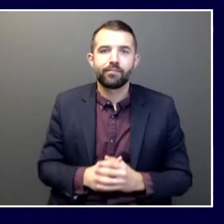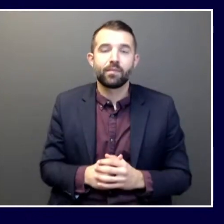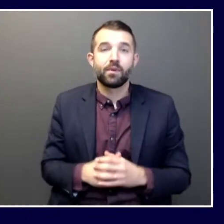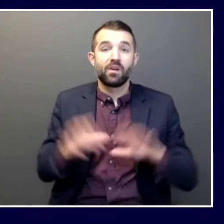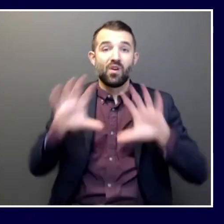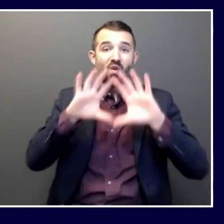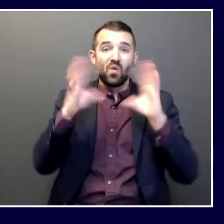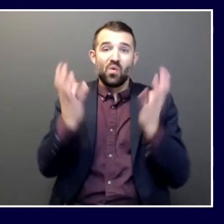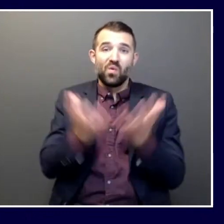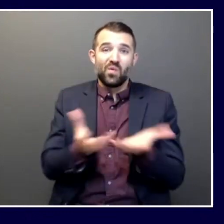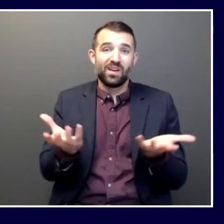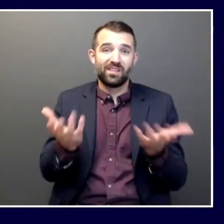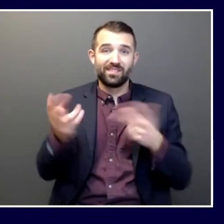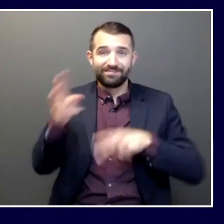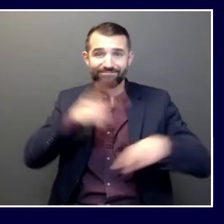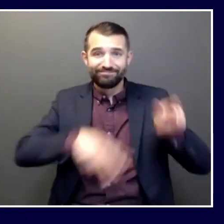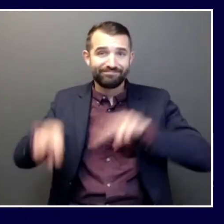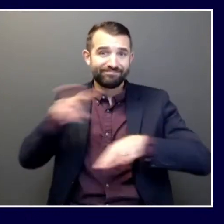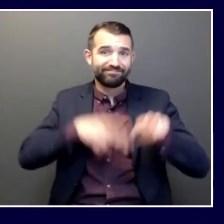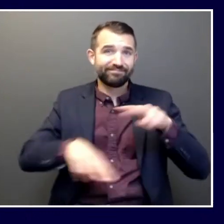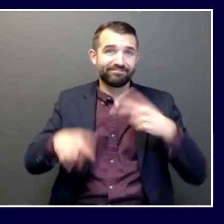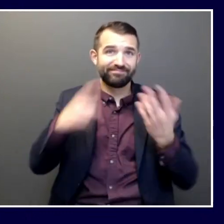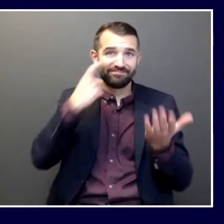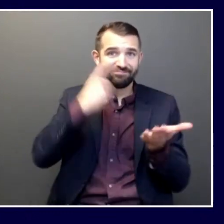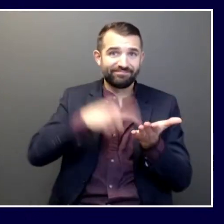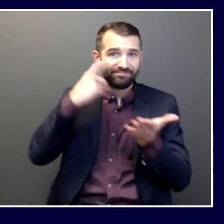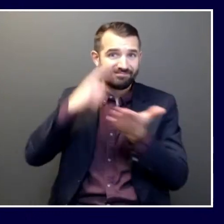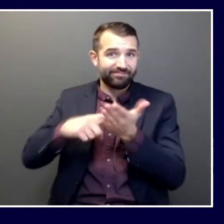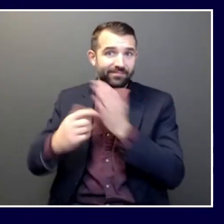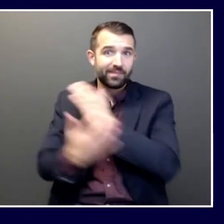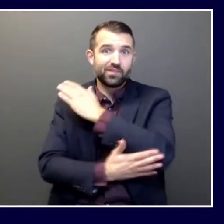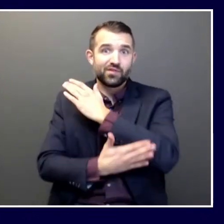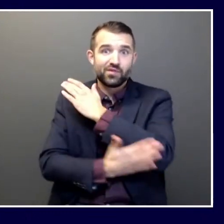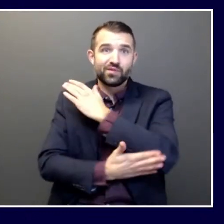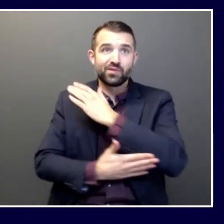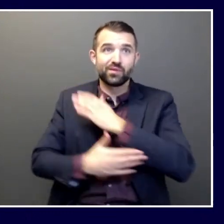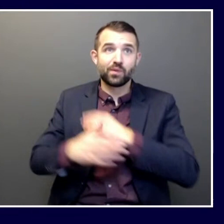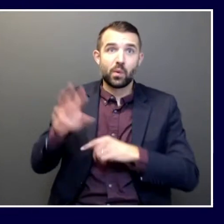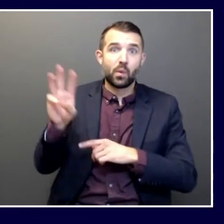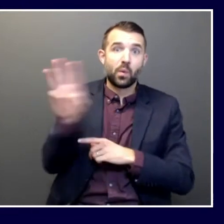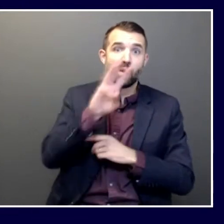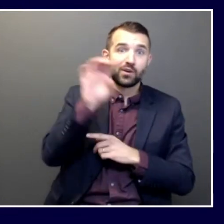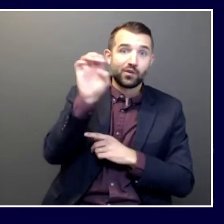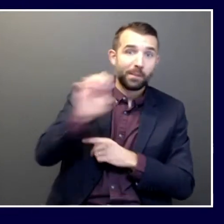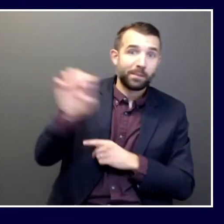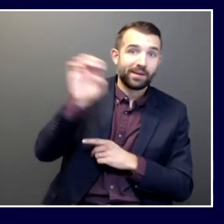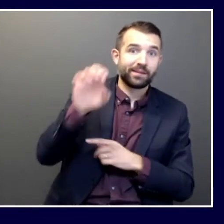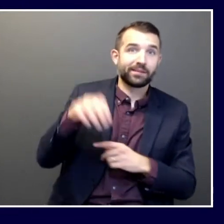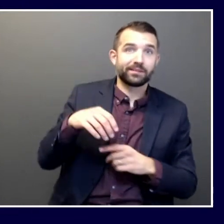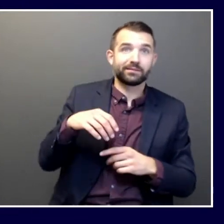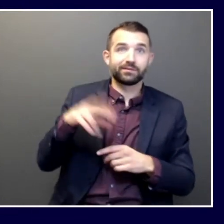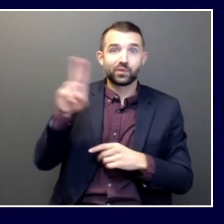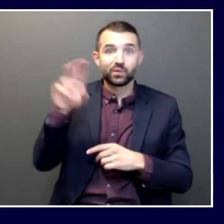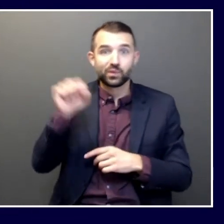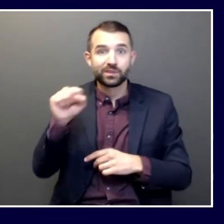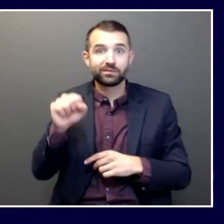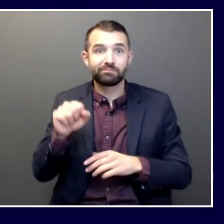down significantly, like other countries in Western Europe, as well as states here in the US, they are starting to see things